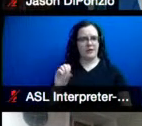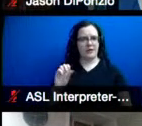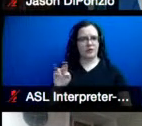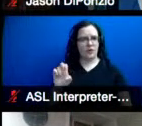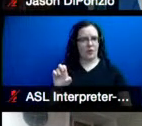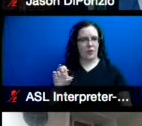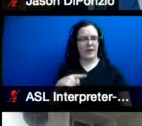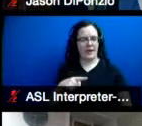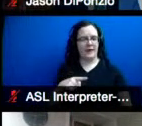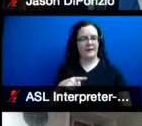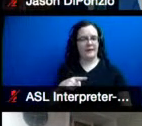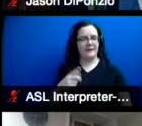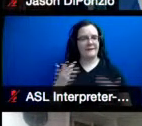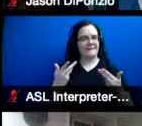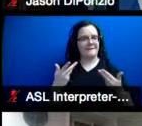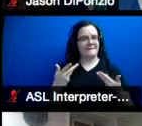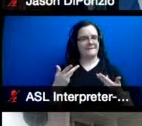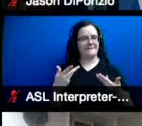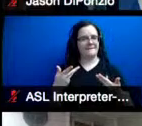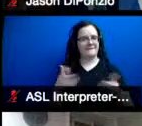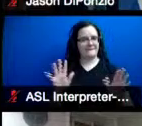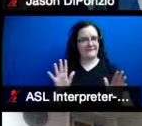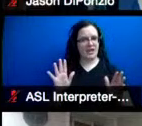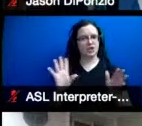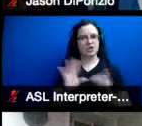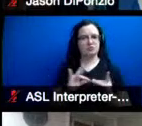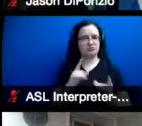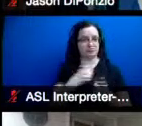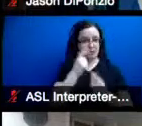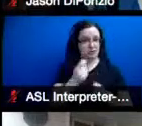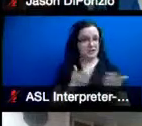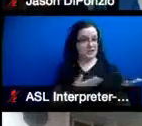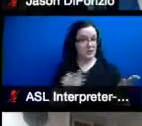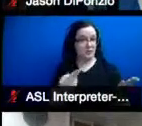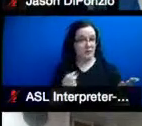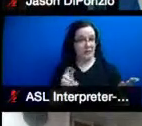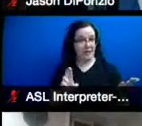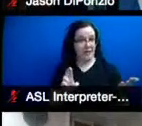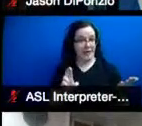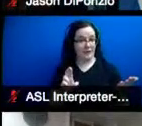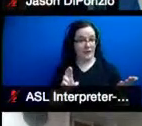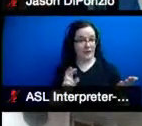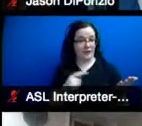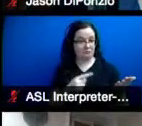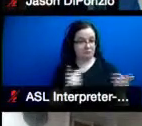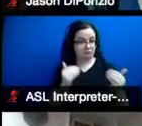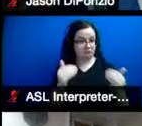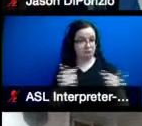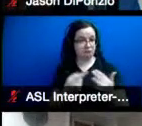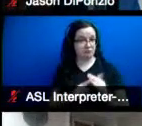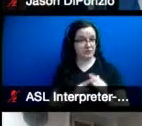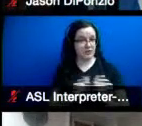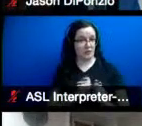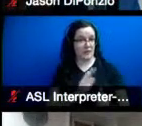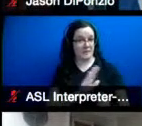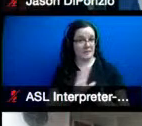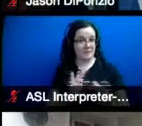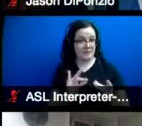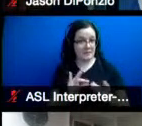had indicated an interest. So Heather, why don't we start with you, and maybe we